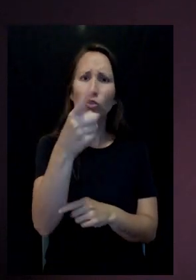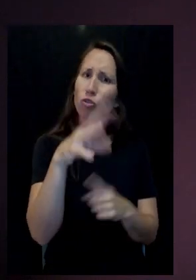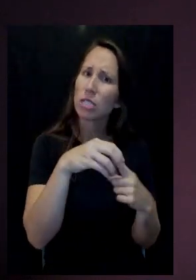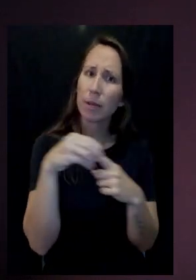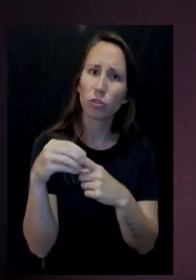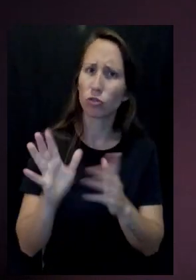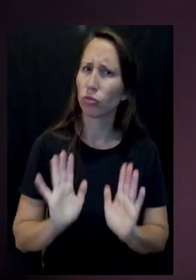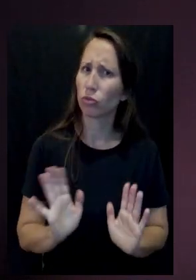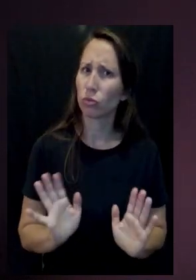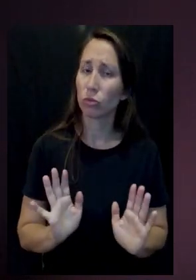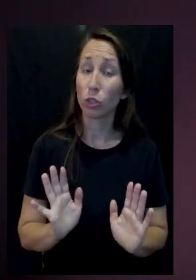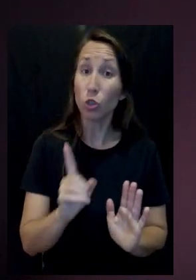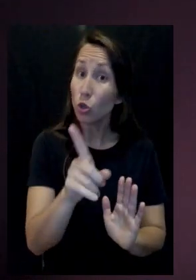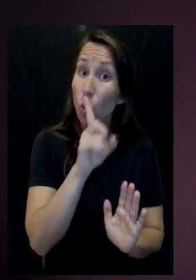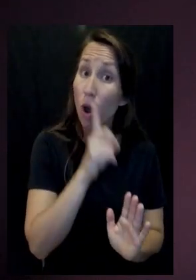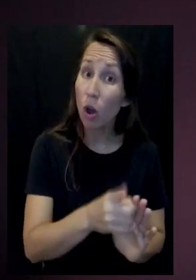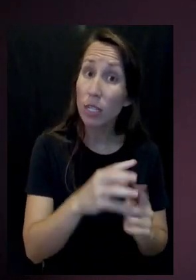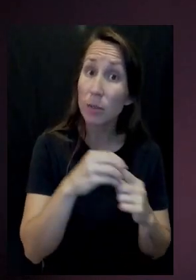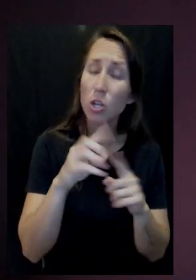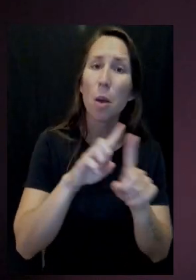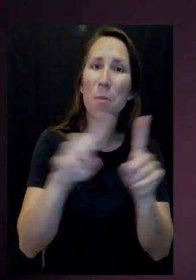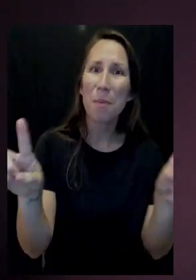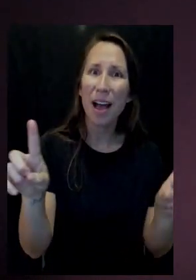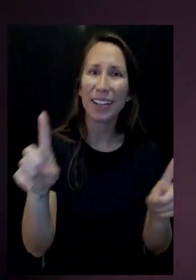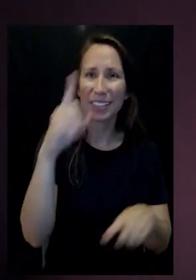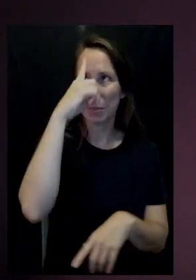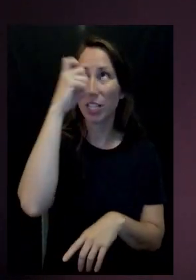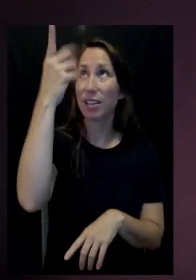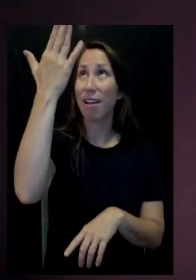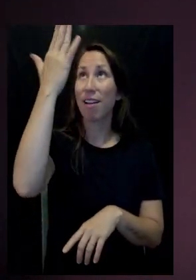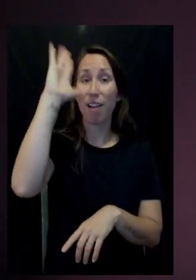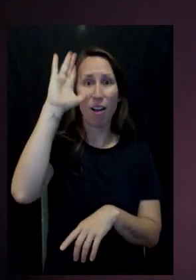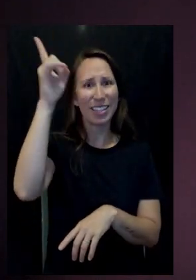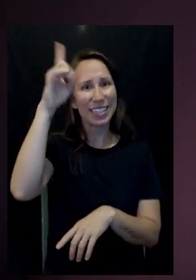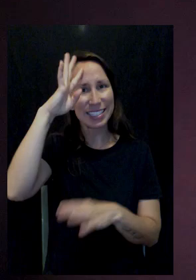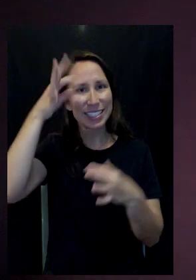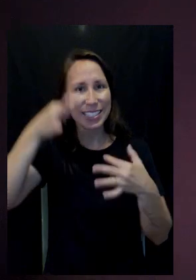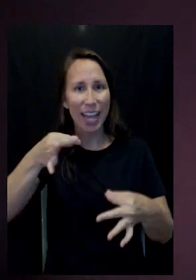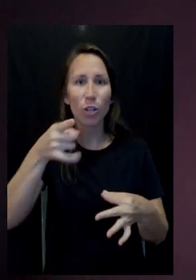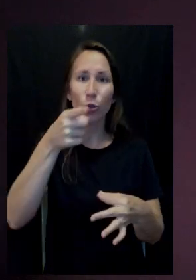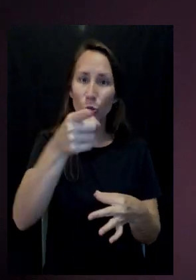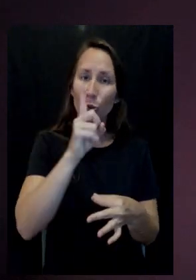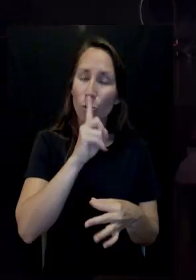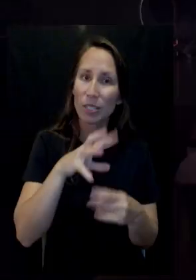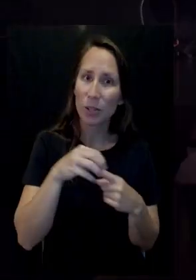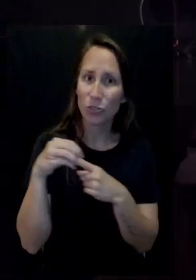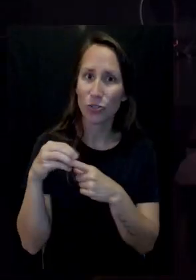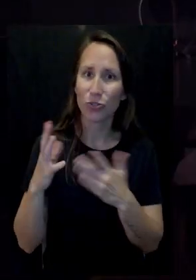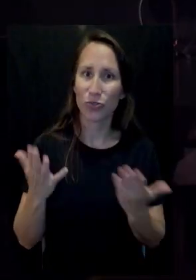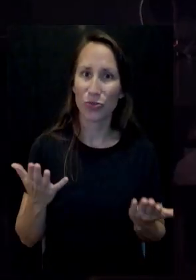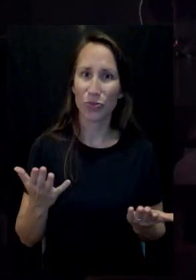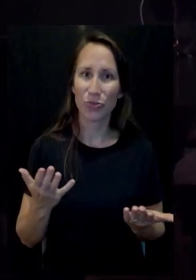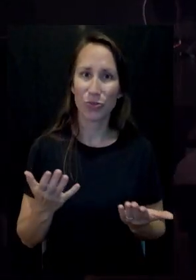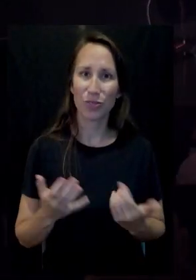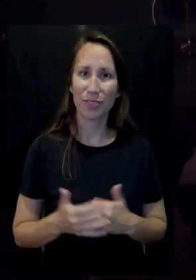Not because you're special, even though you are, but because God has decided you're special.